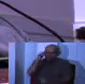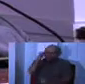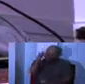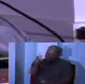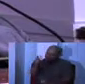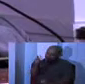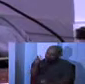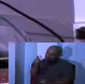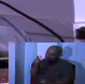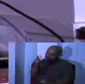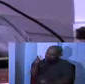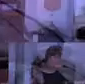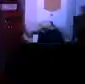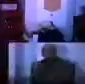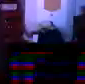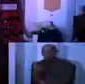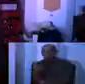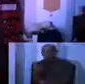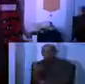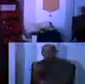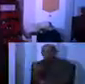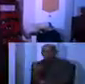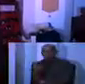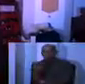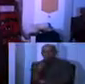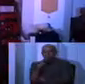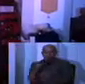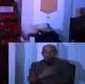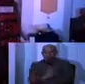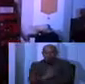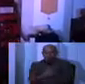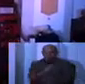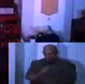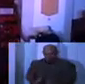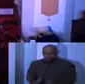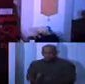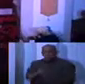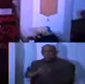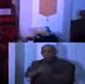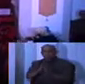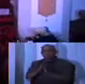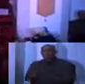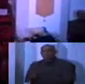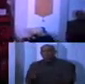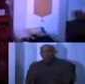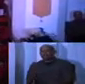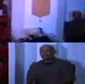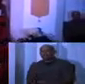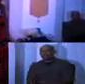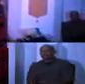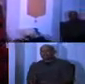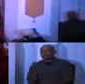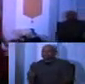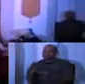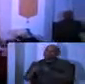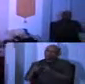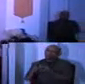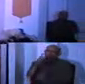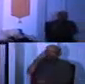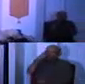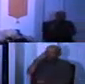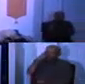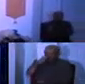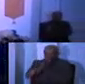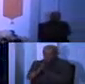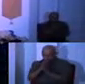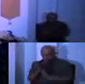Everlasting One, Sar HaShalom, Prince of Peace. Of the increase of his government and the